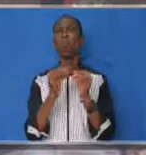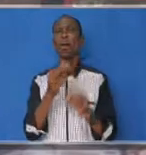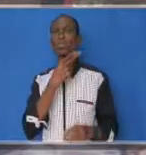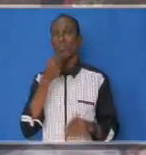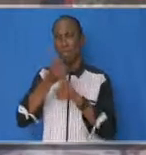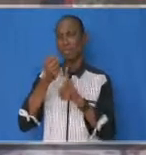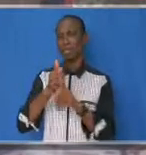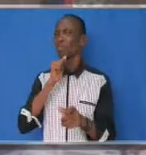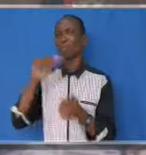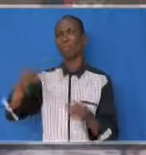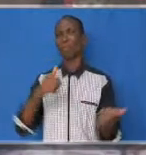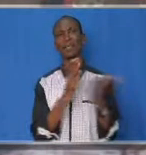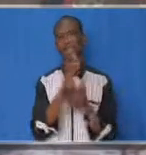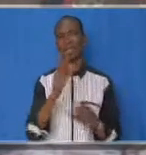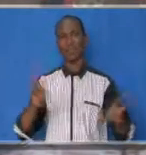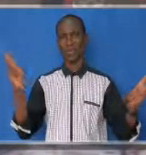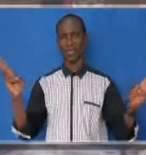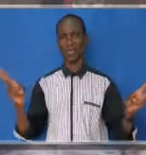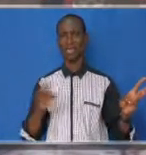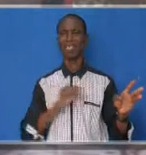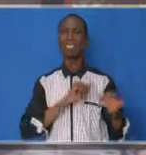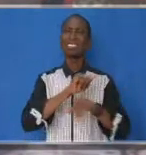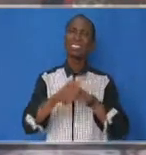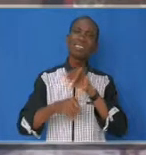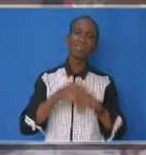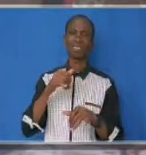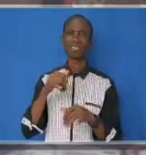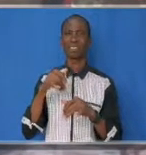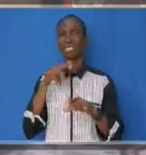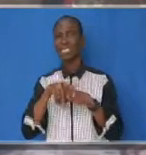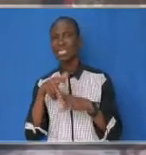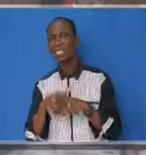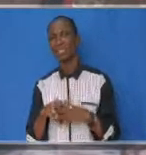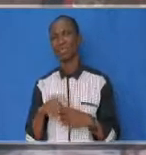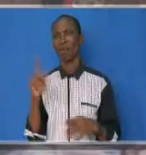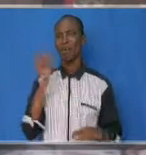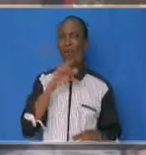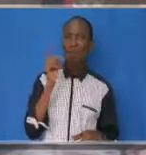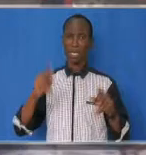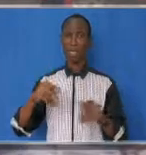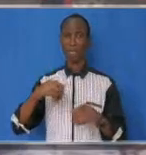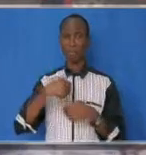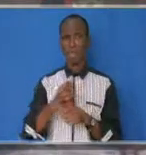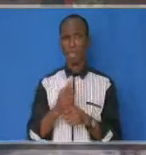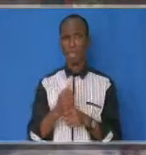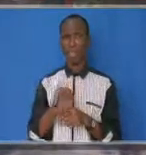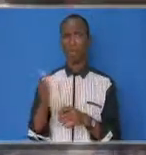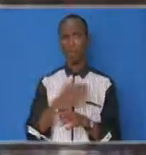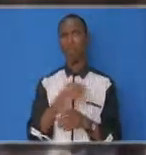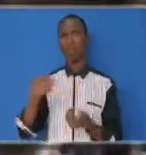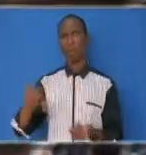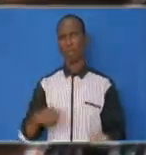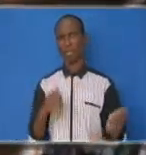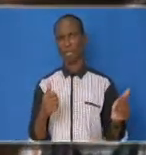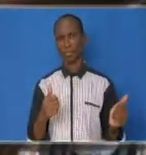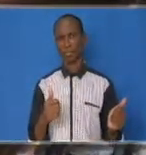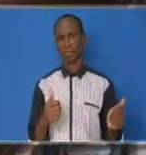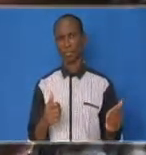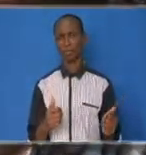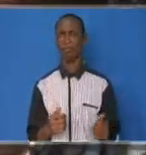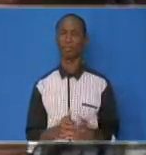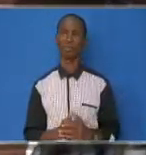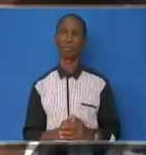be condemned. This is Mark chapter 16, verses 15 and 16. The Savior of the world, the